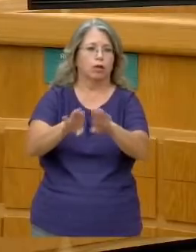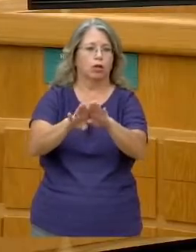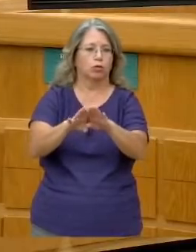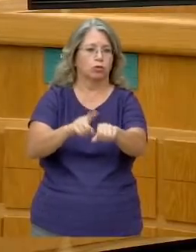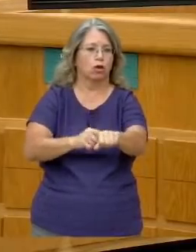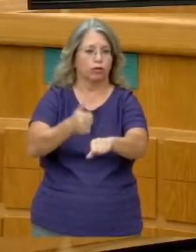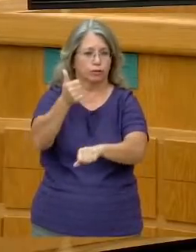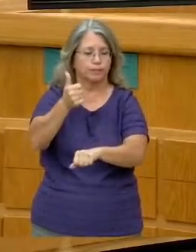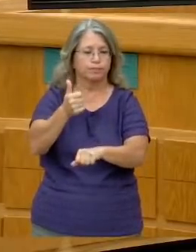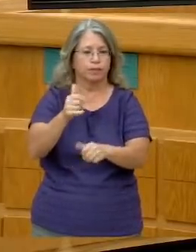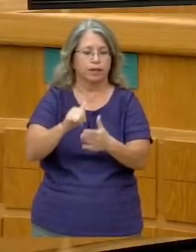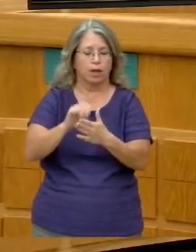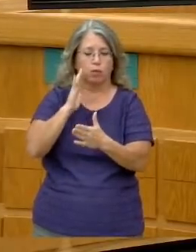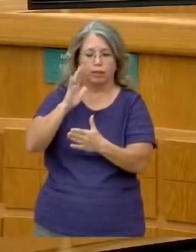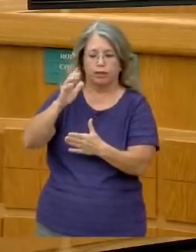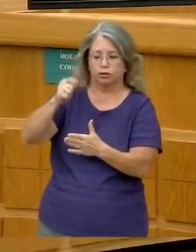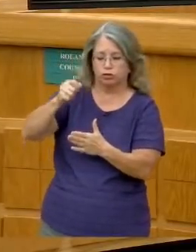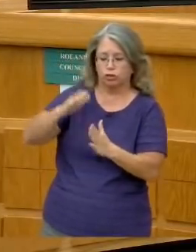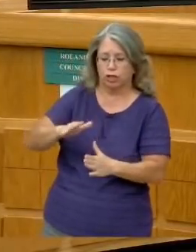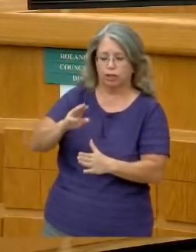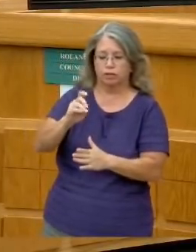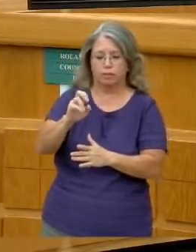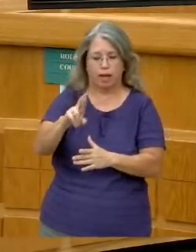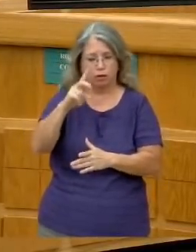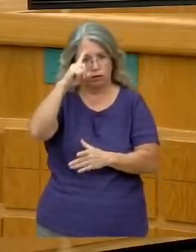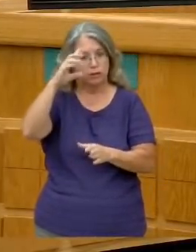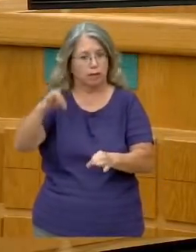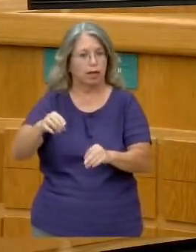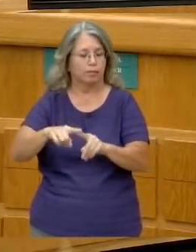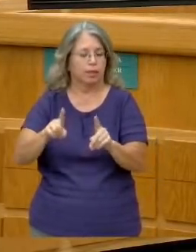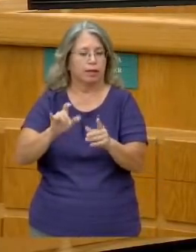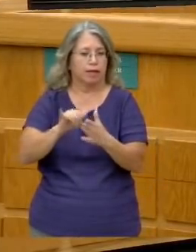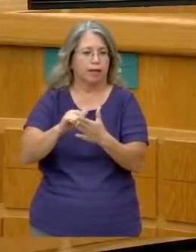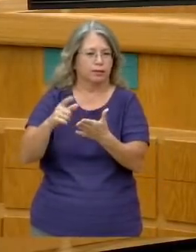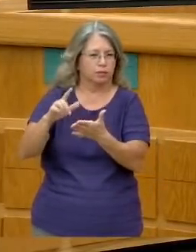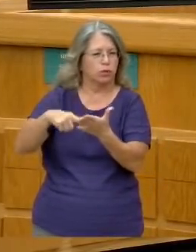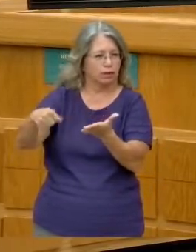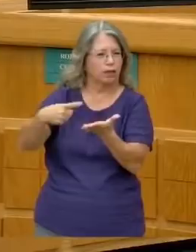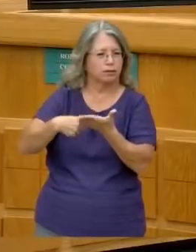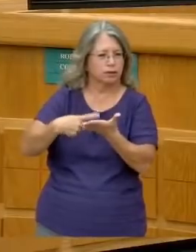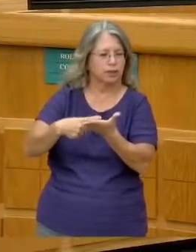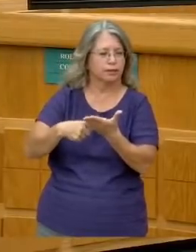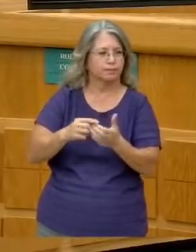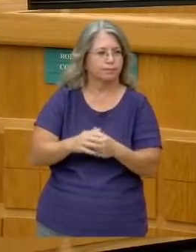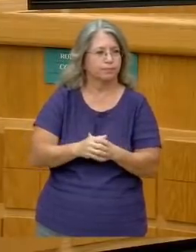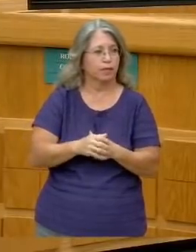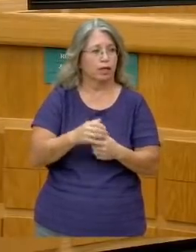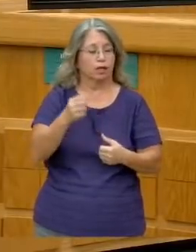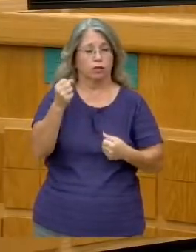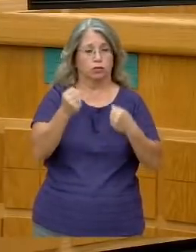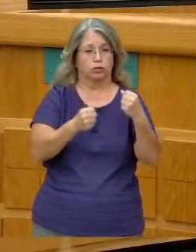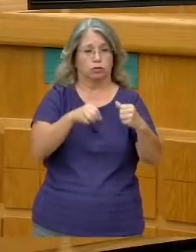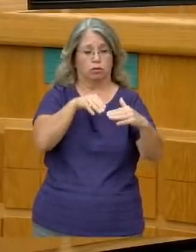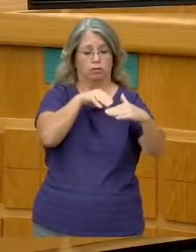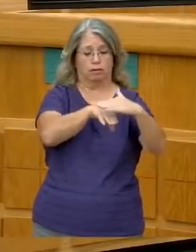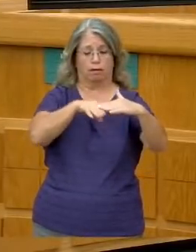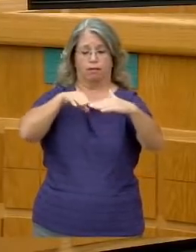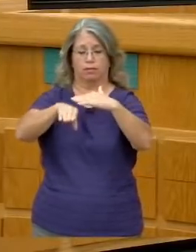but that's what the conversation has been. So vehicular access is restricted on the